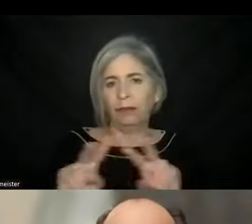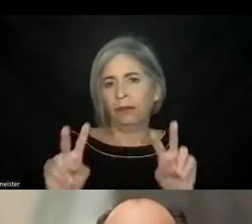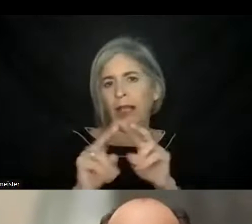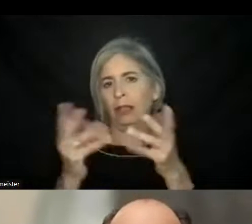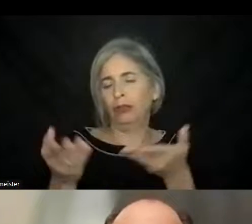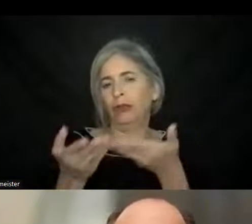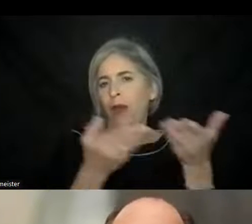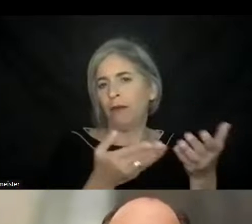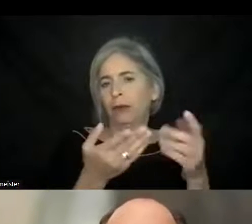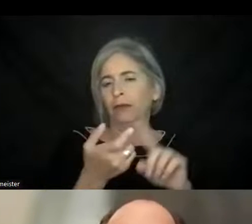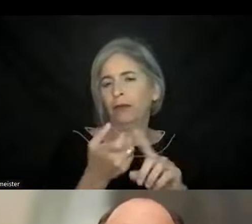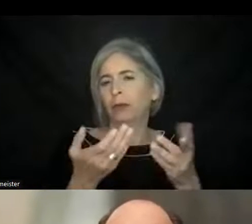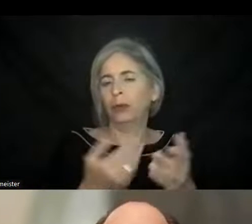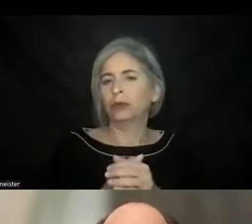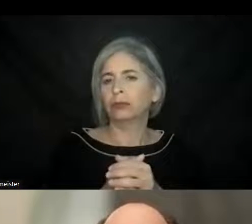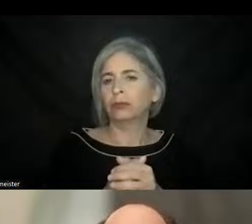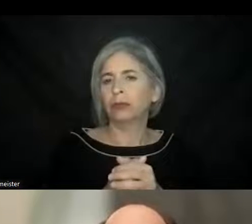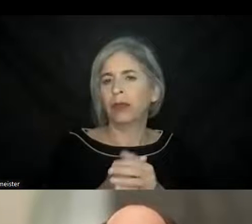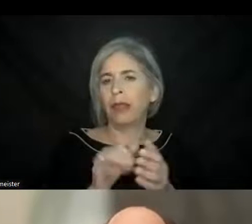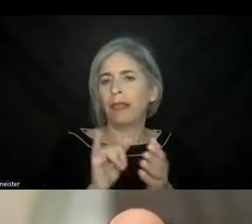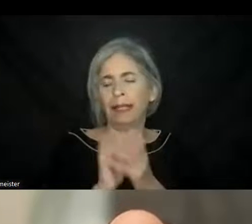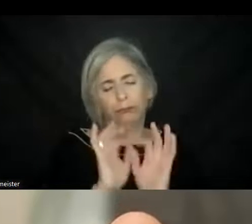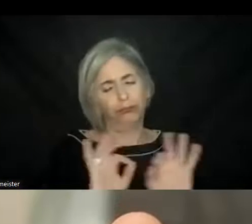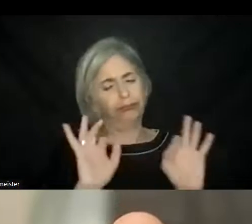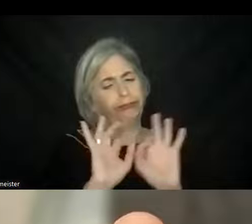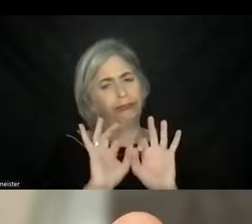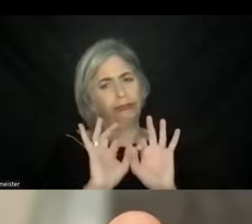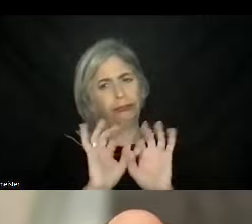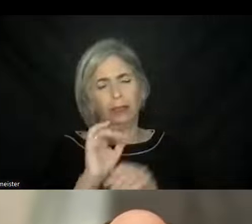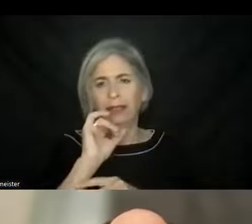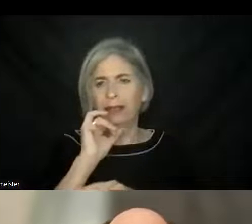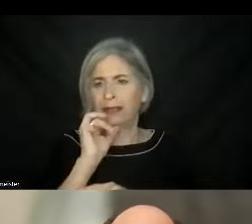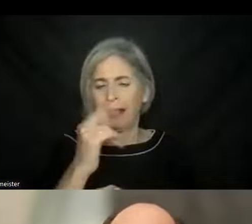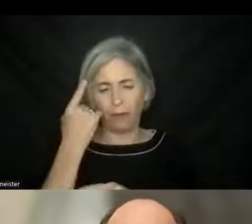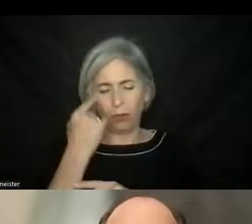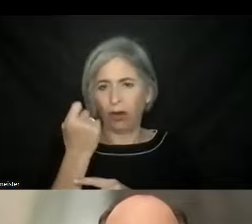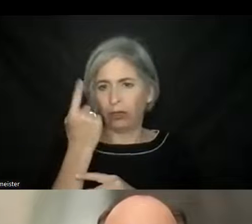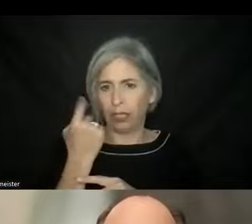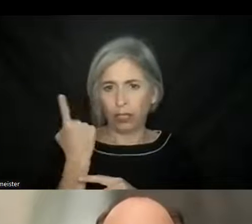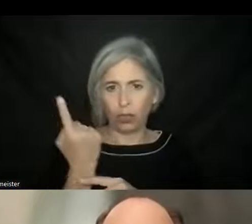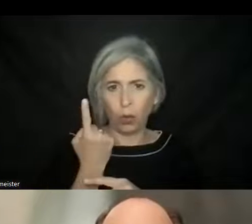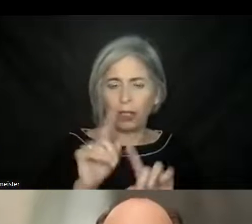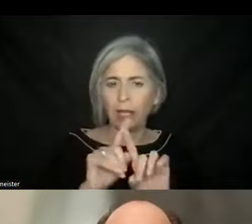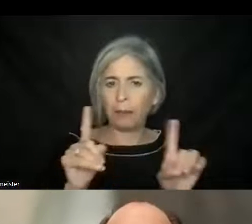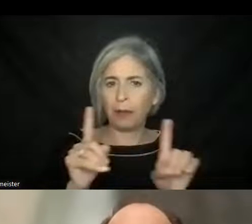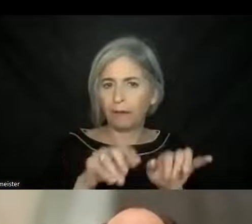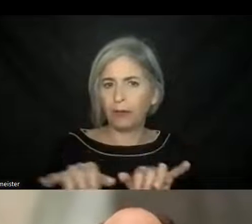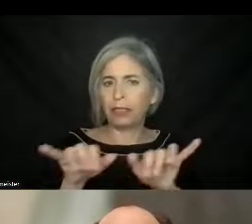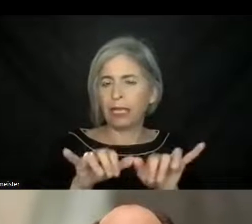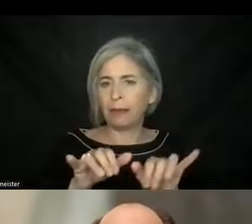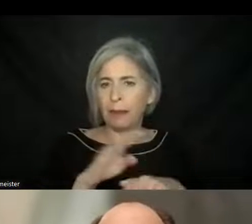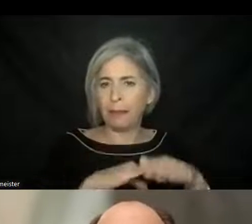the proposals. Like that's like essential. It's not that for understanding, but our, let's say, basic